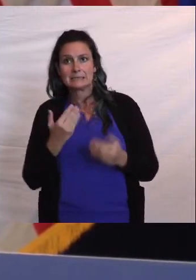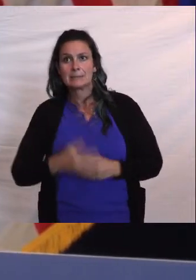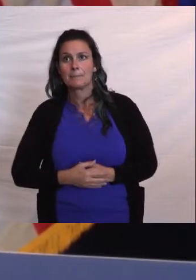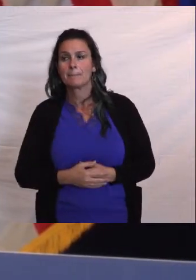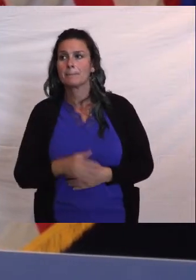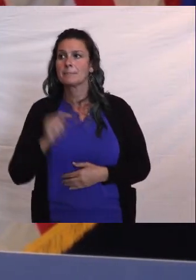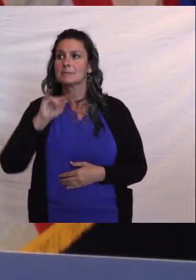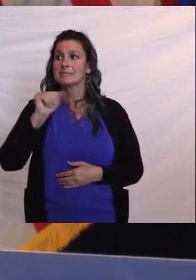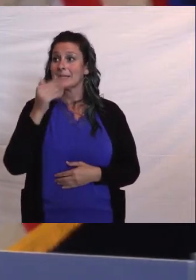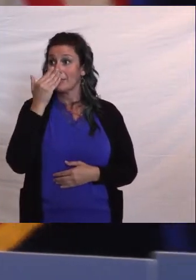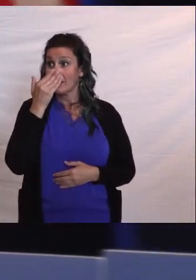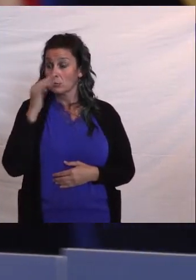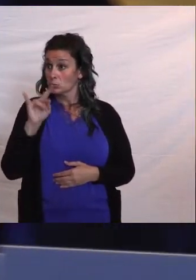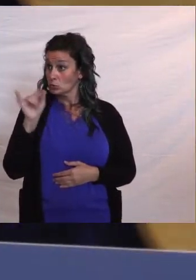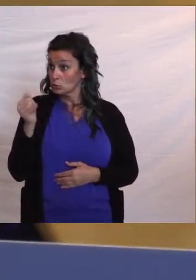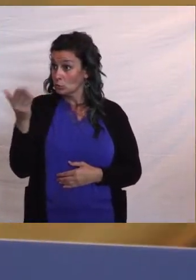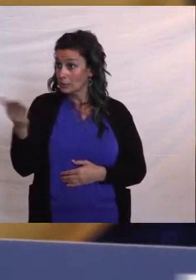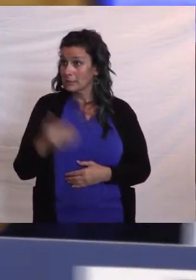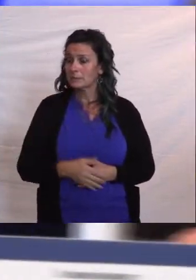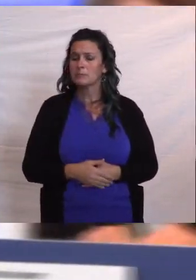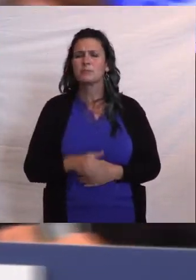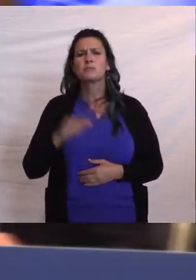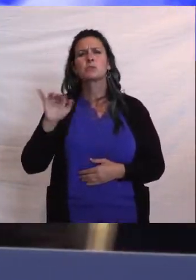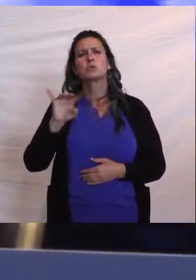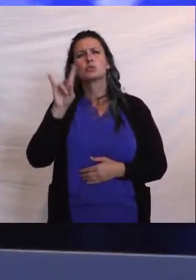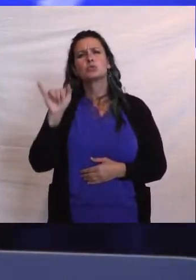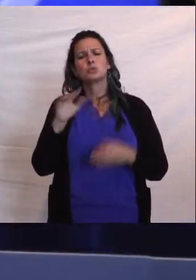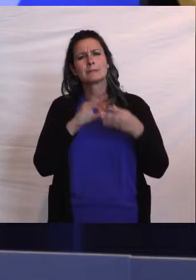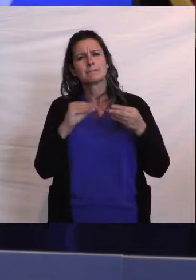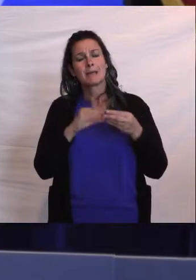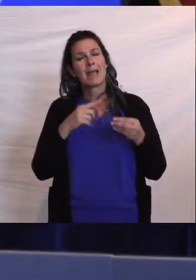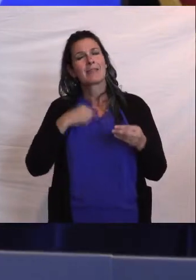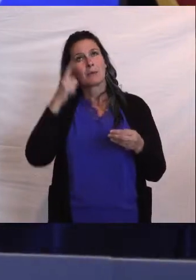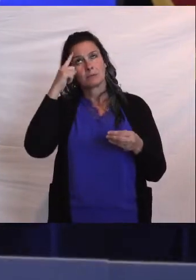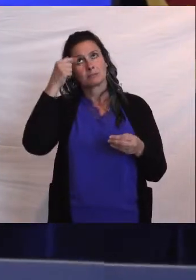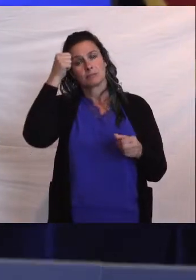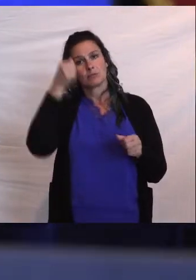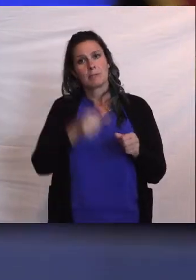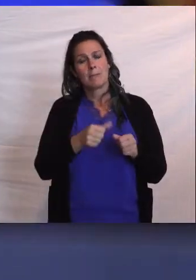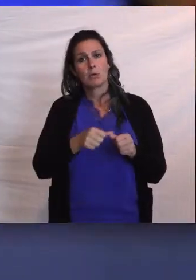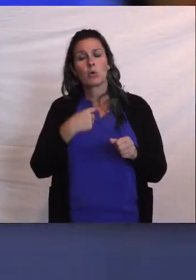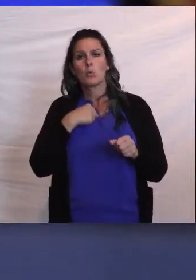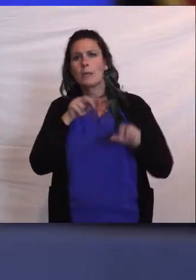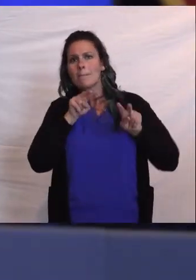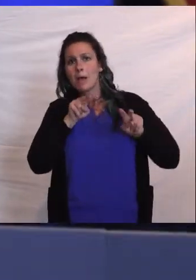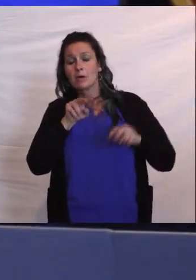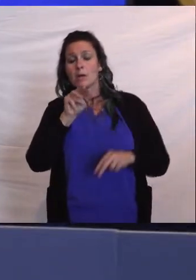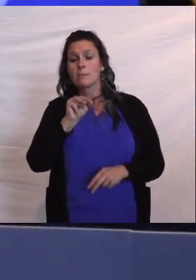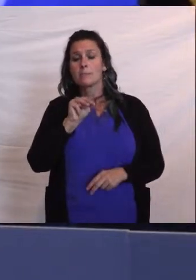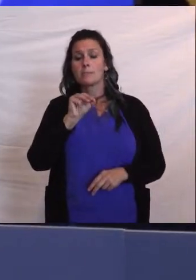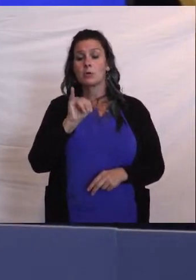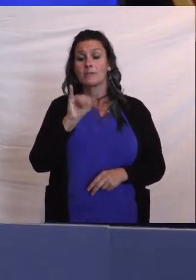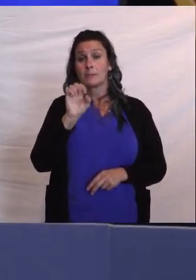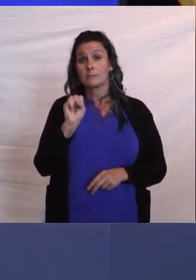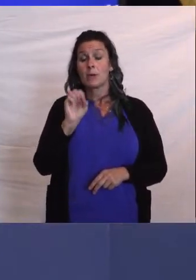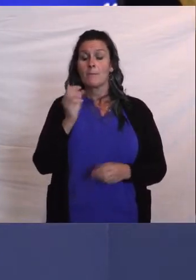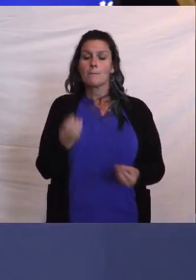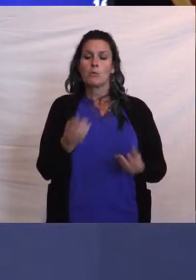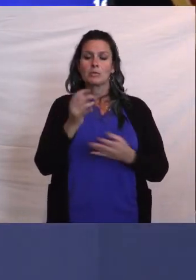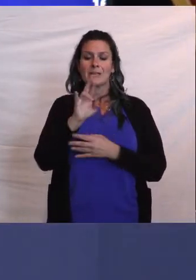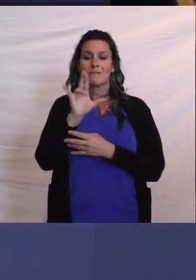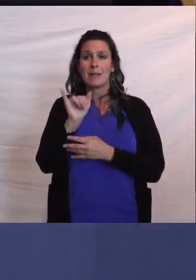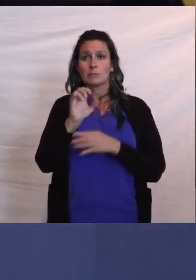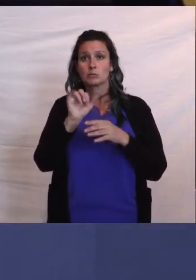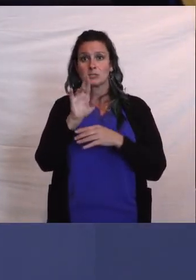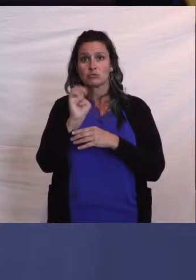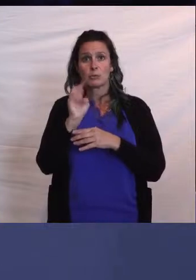Tina, thank you. Judy, anything you want to add? I think we have to keep in mind that we monitor multi-inflammatory syndrome in children. Every